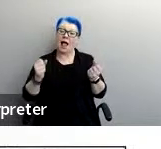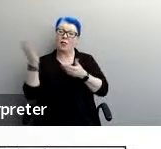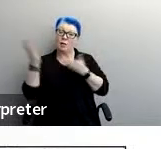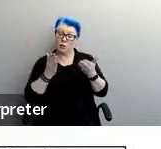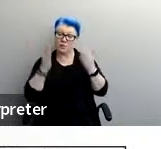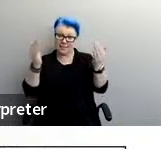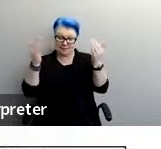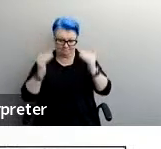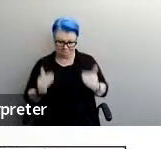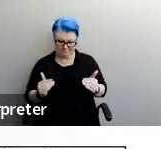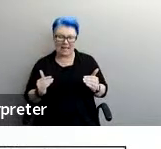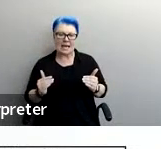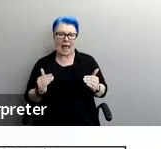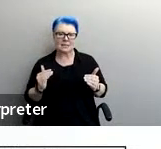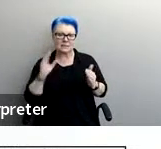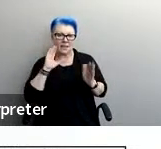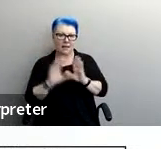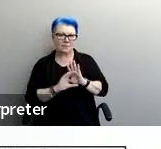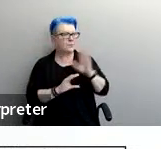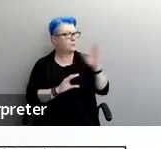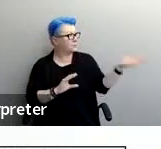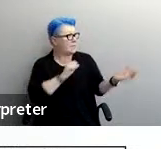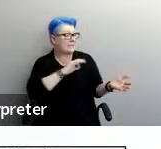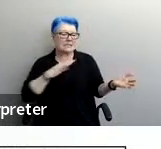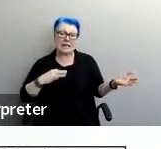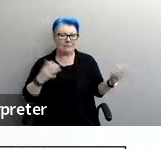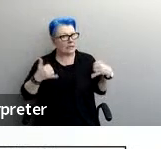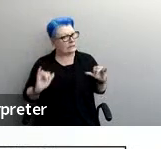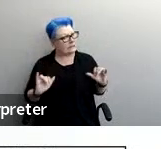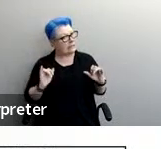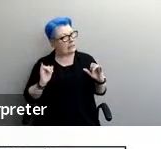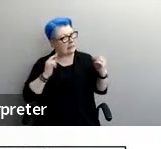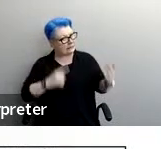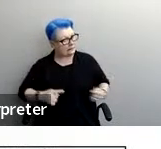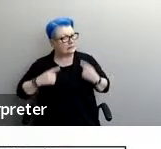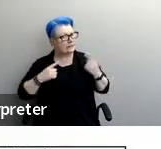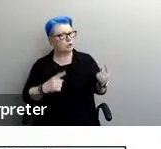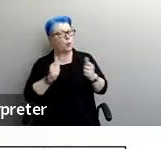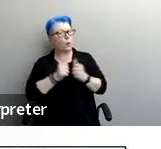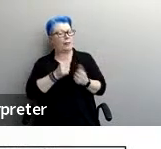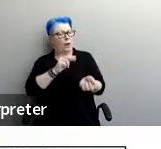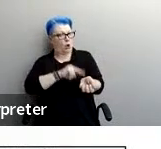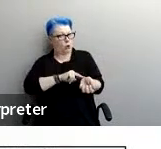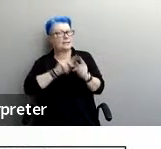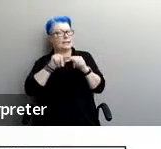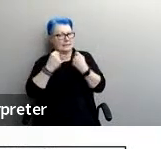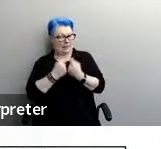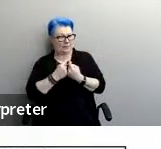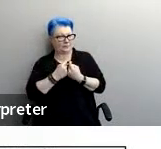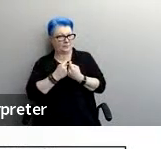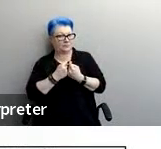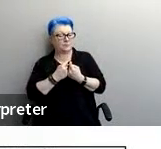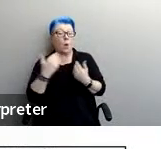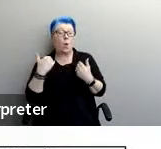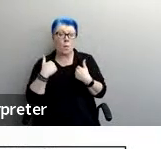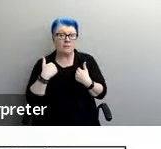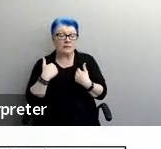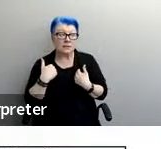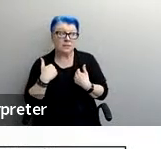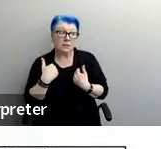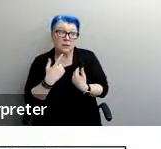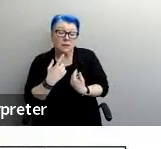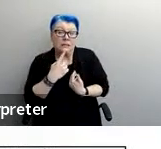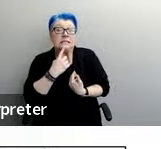next slide, staffing continues to be an issue in our, with our nursing team. There are significant